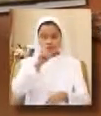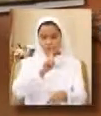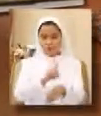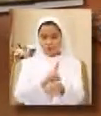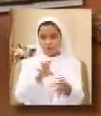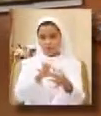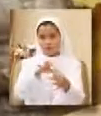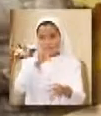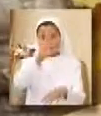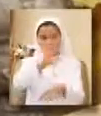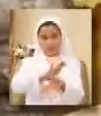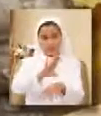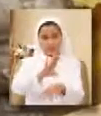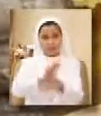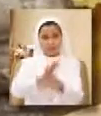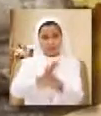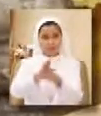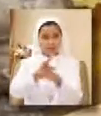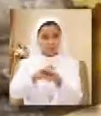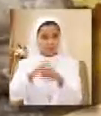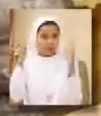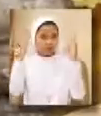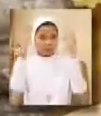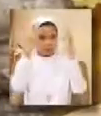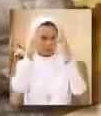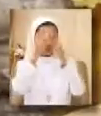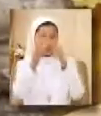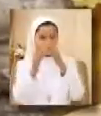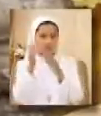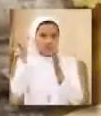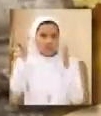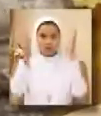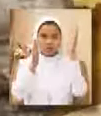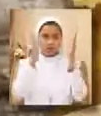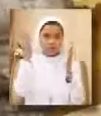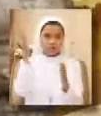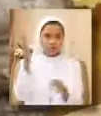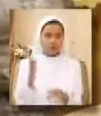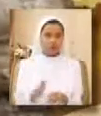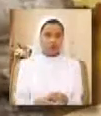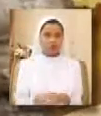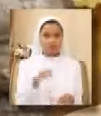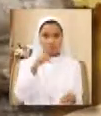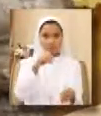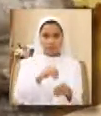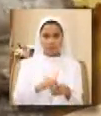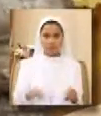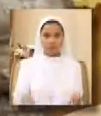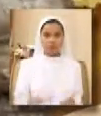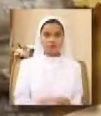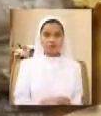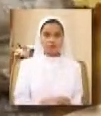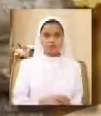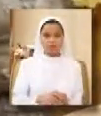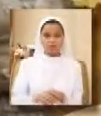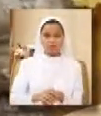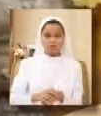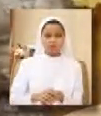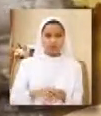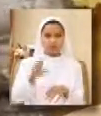kaya nag-rehearsal kami, we had a rehearsal sister. At ako yung nagbuhos ng tubig sa kamay